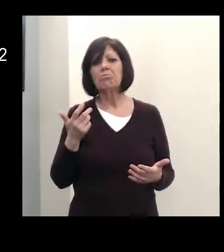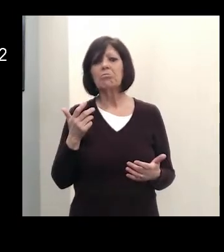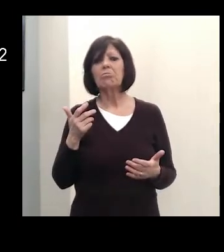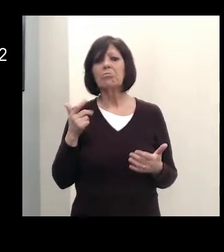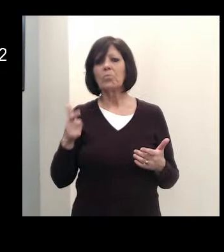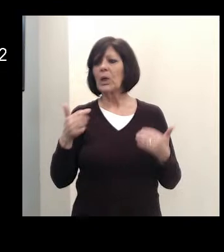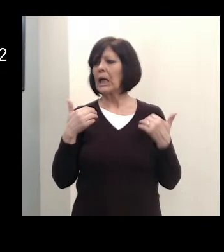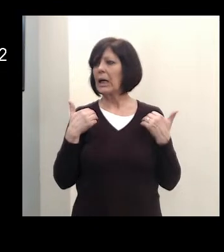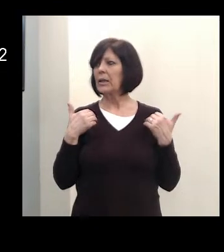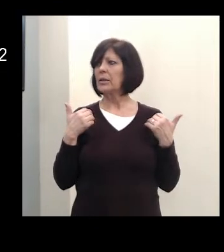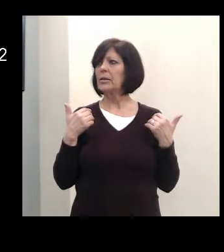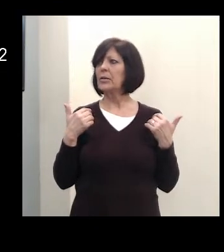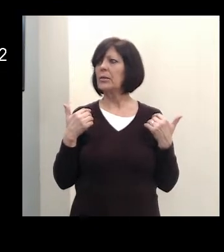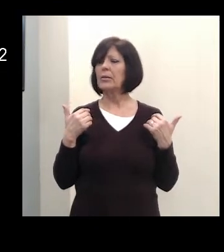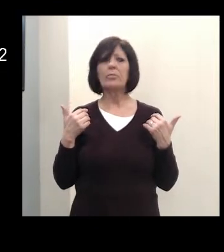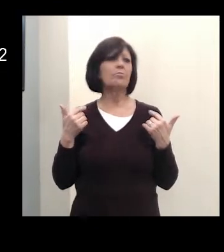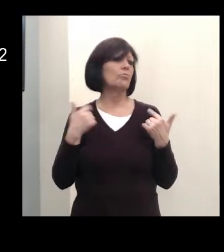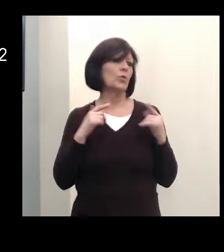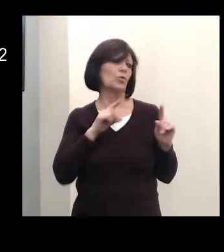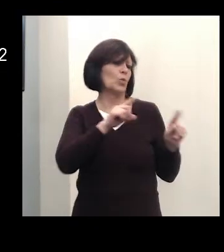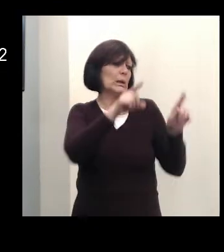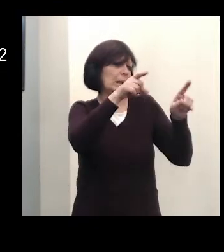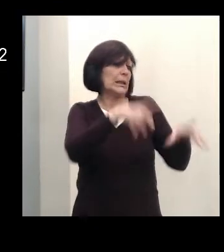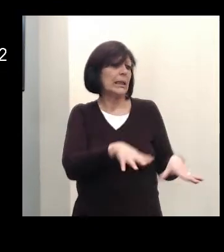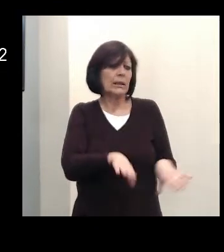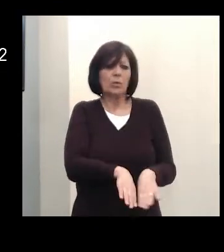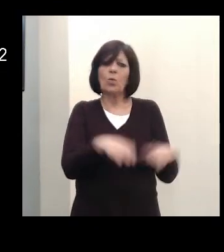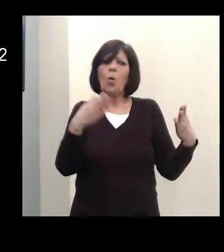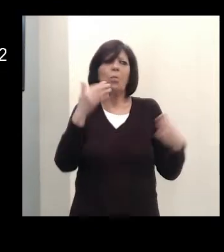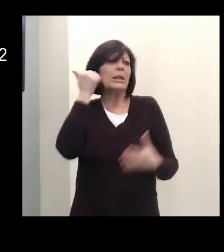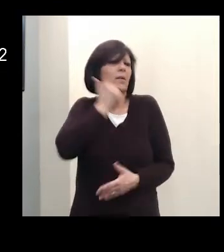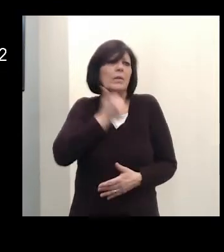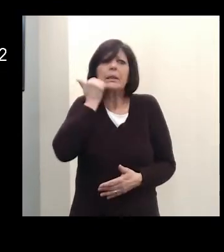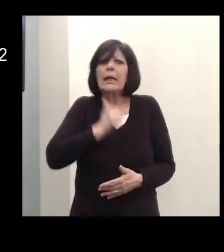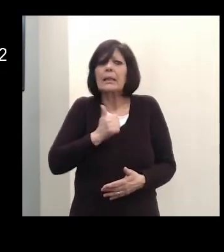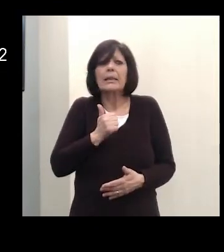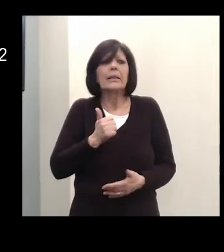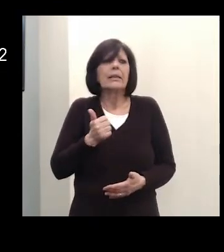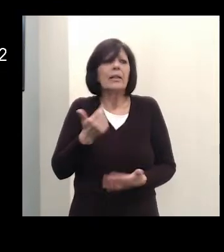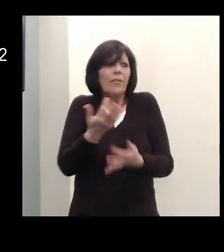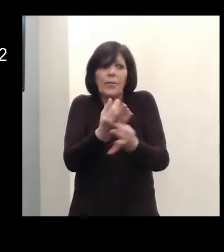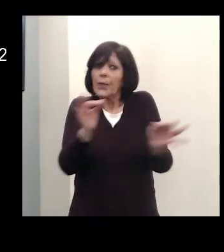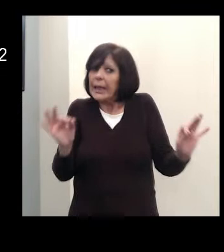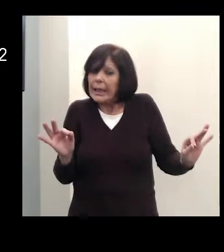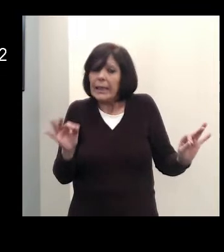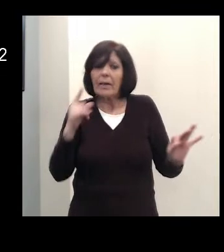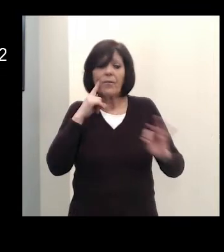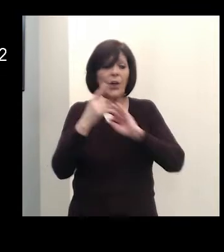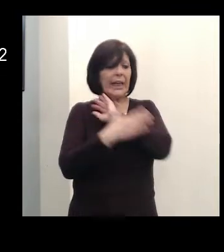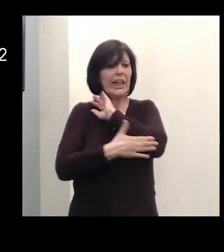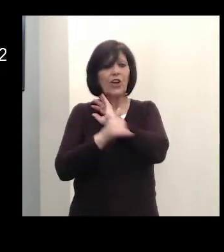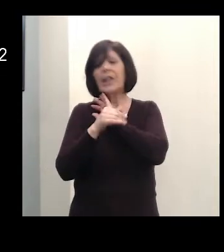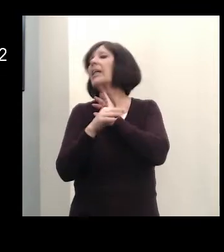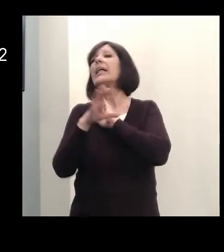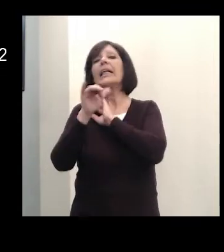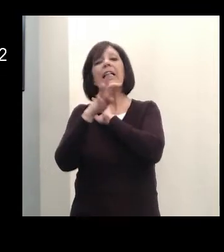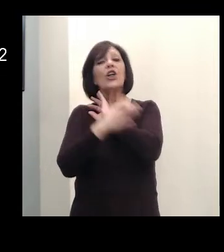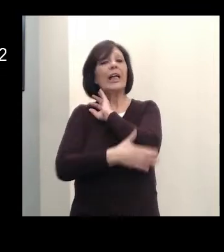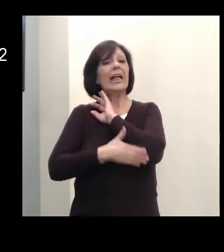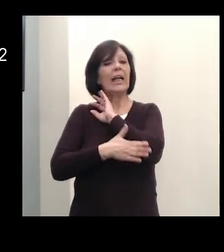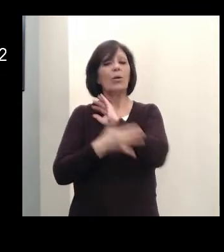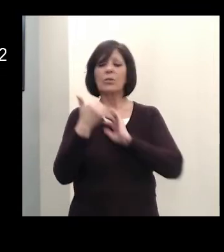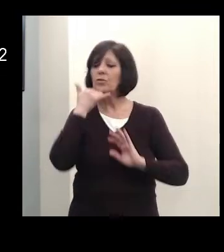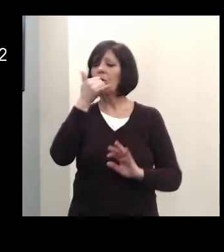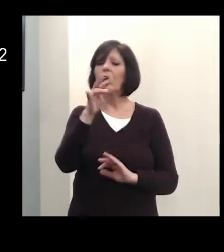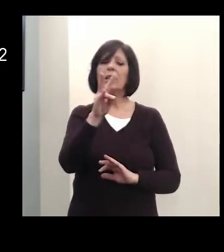visits for testing open every day of the week. It's free for Erie County residents. Just call us at